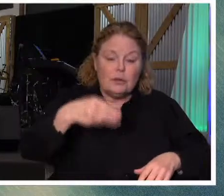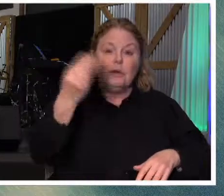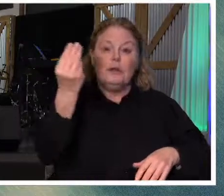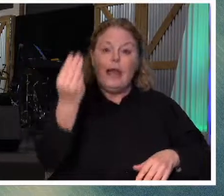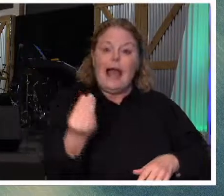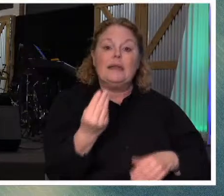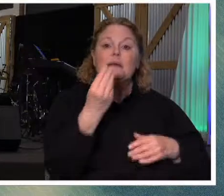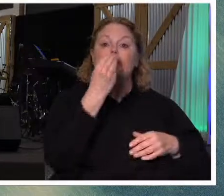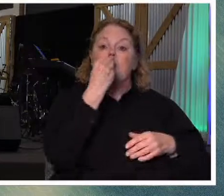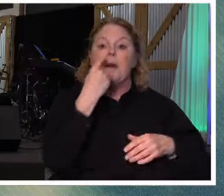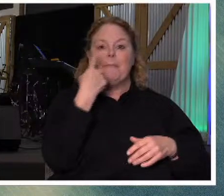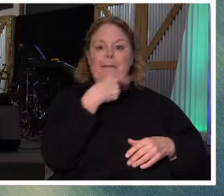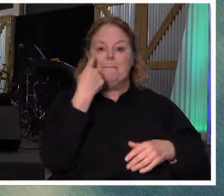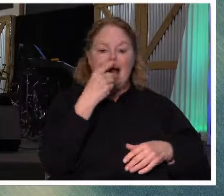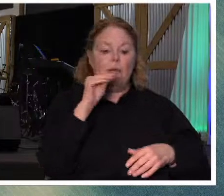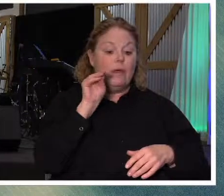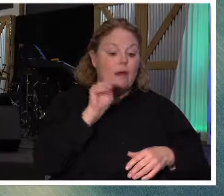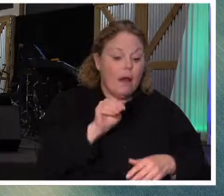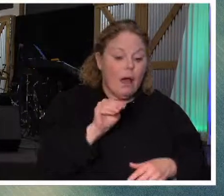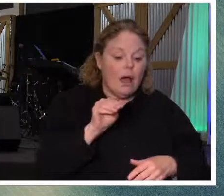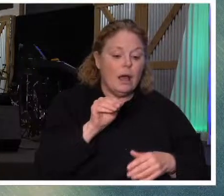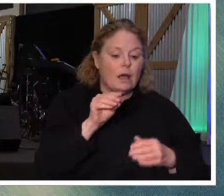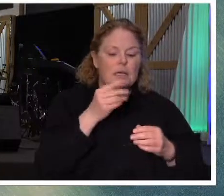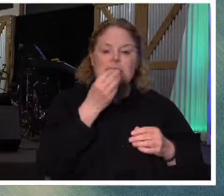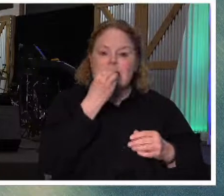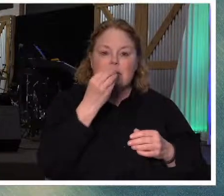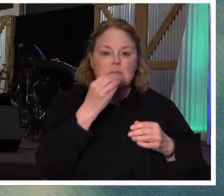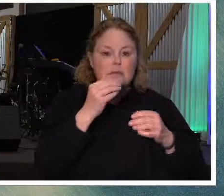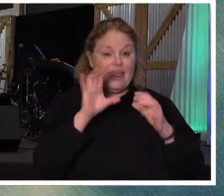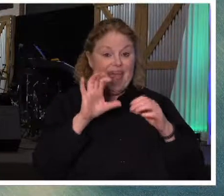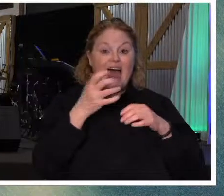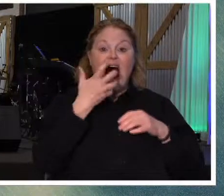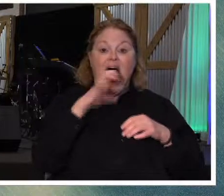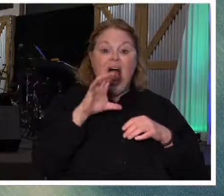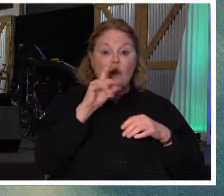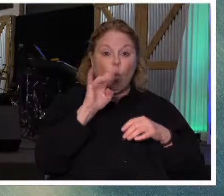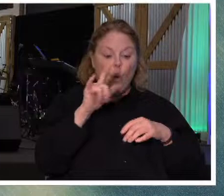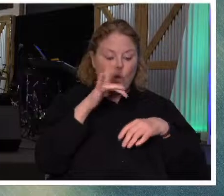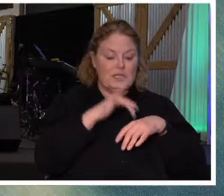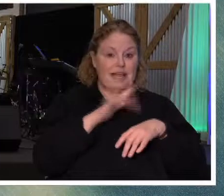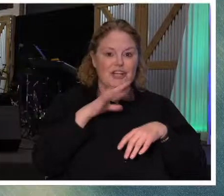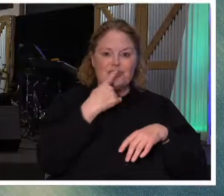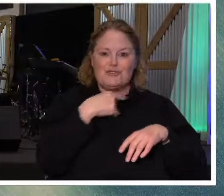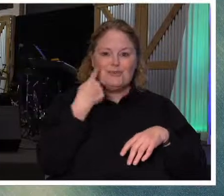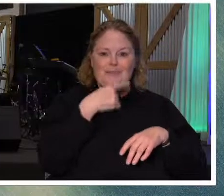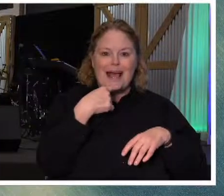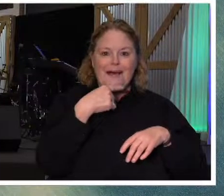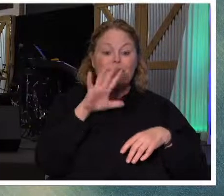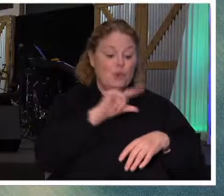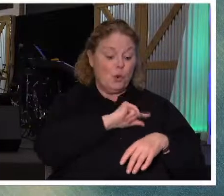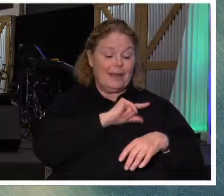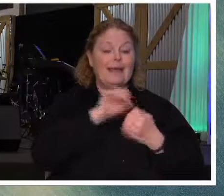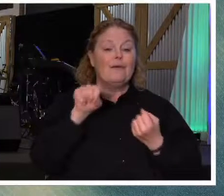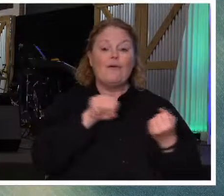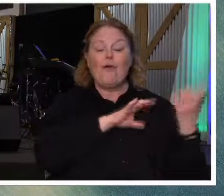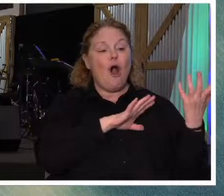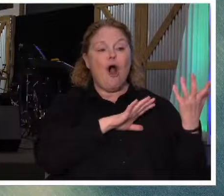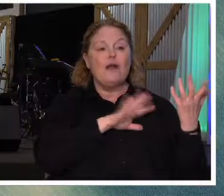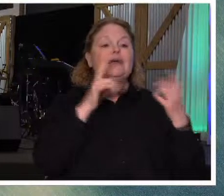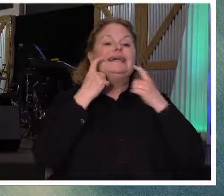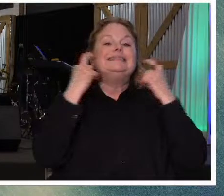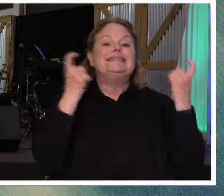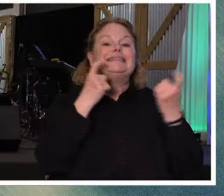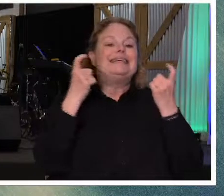mouth and said, 'See, this has touched your lips. Your guilt is taken away and your